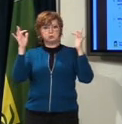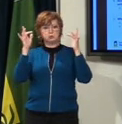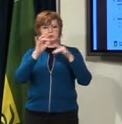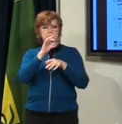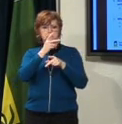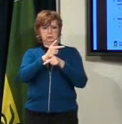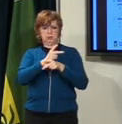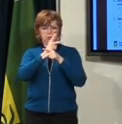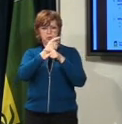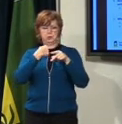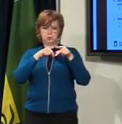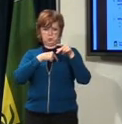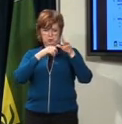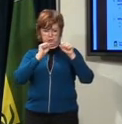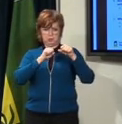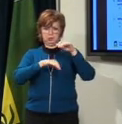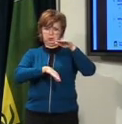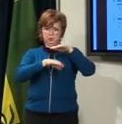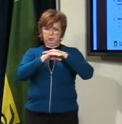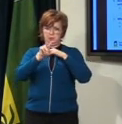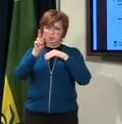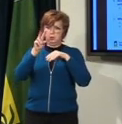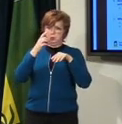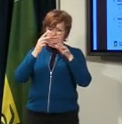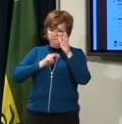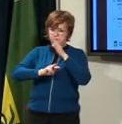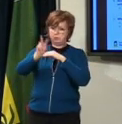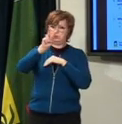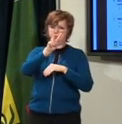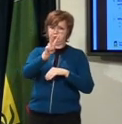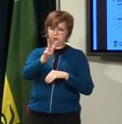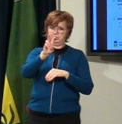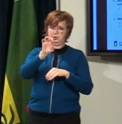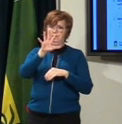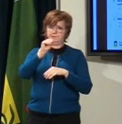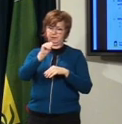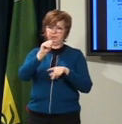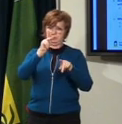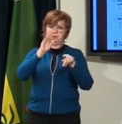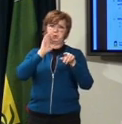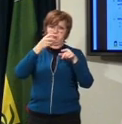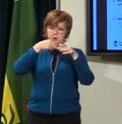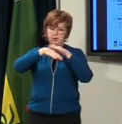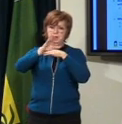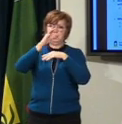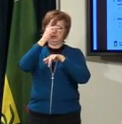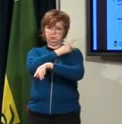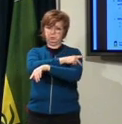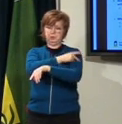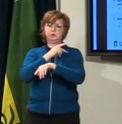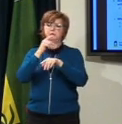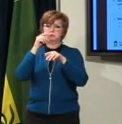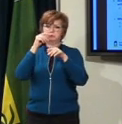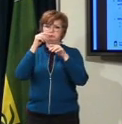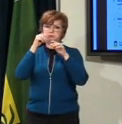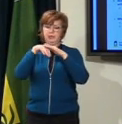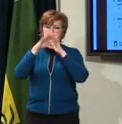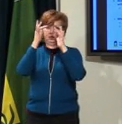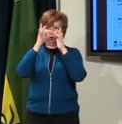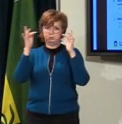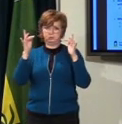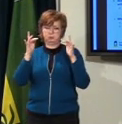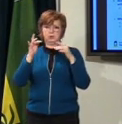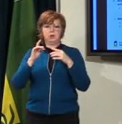patients within this 2-week period. This represents, for just an easy reference, the capacity of the Cypress